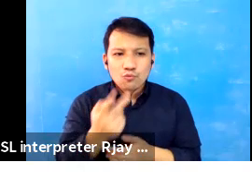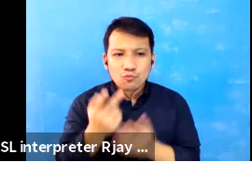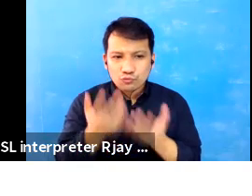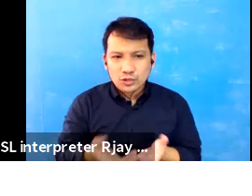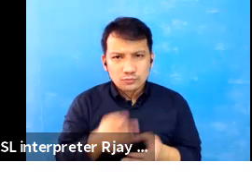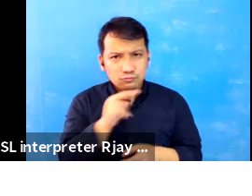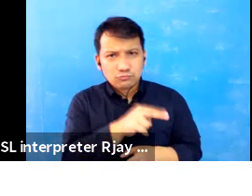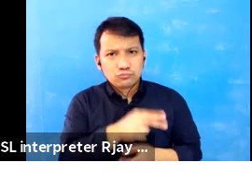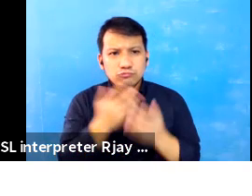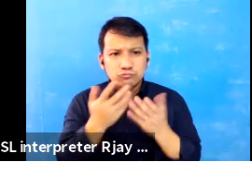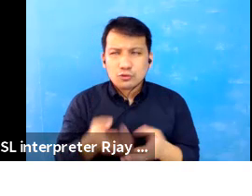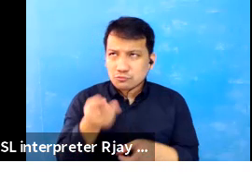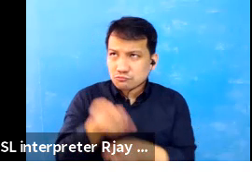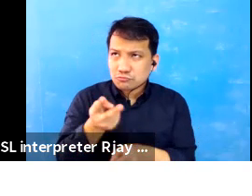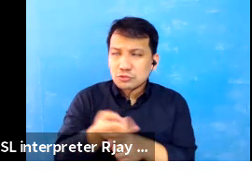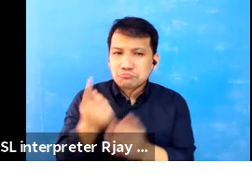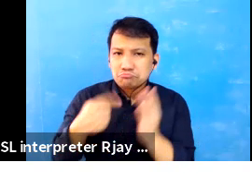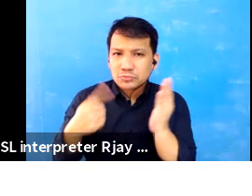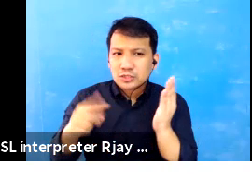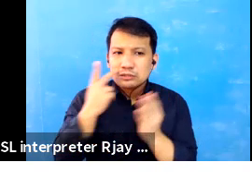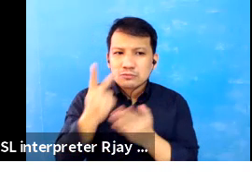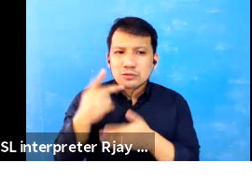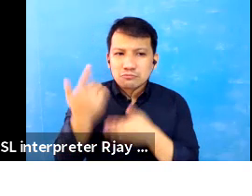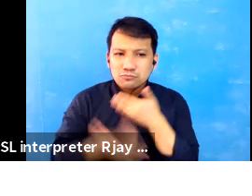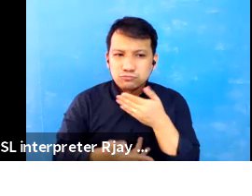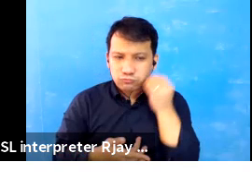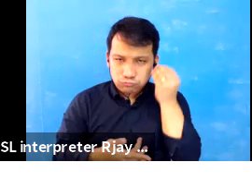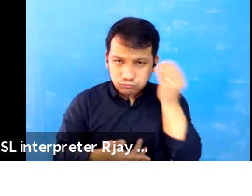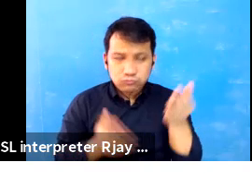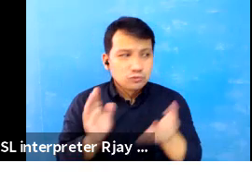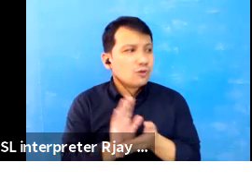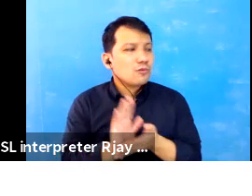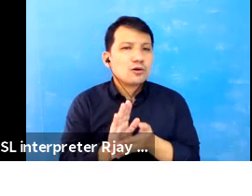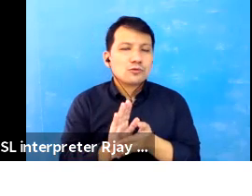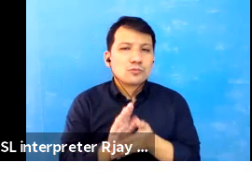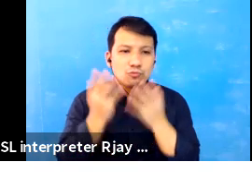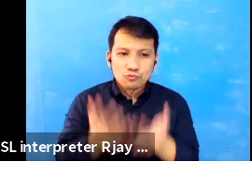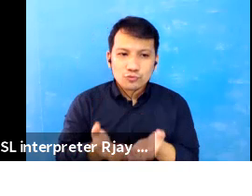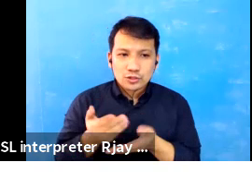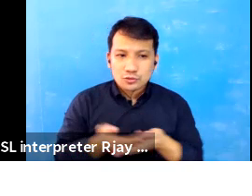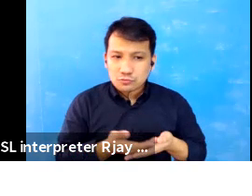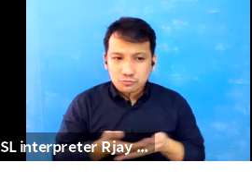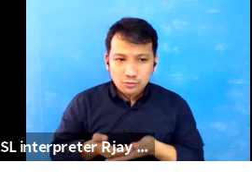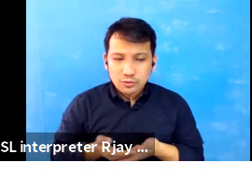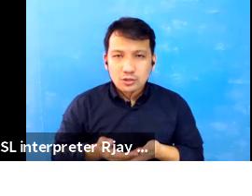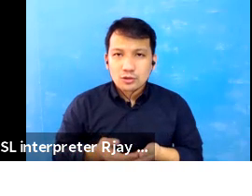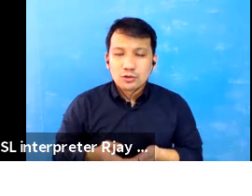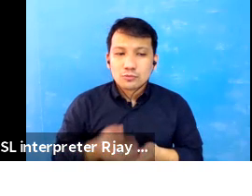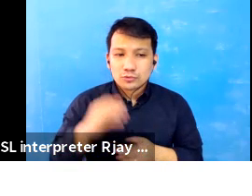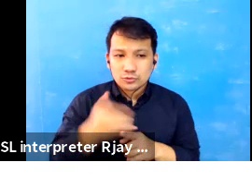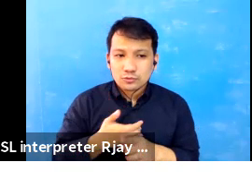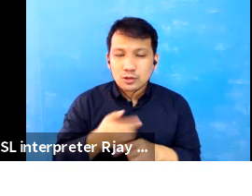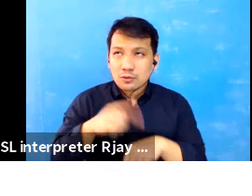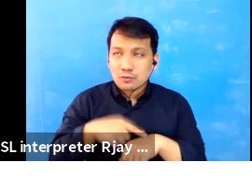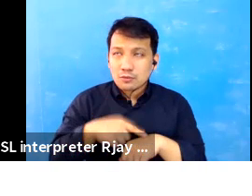baby is properly treated. So there will be an early catch up of the weight of the baby, at least during the time